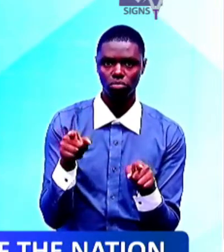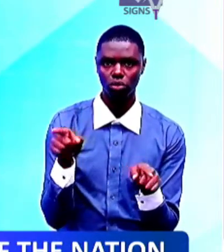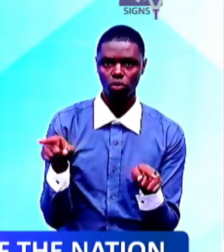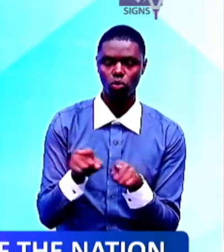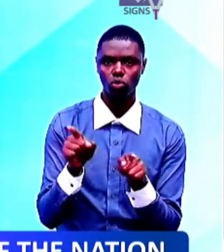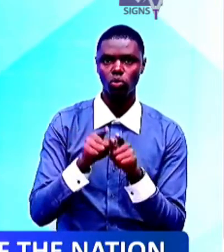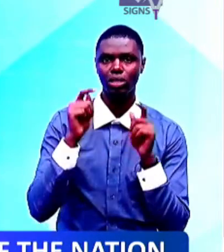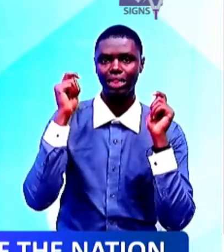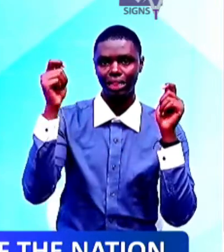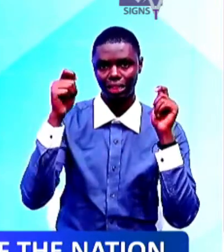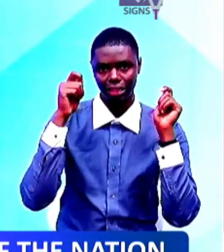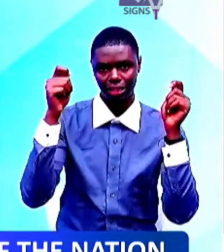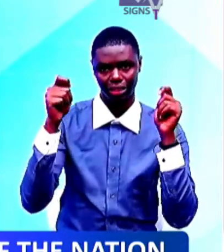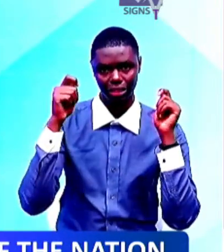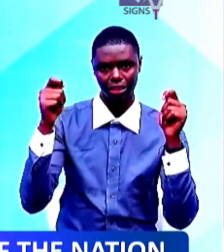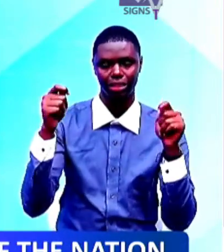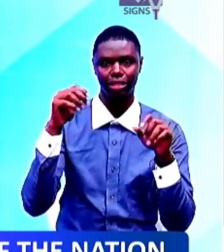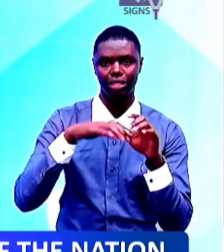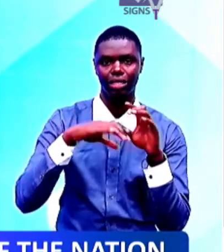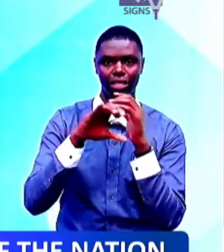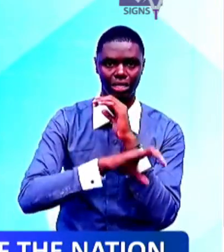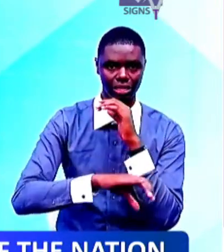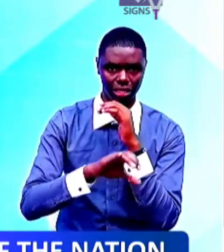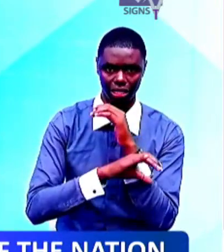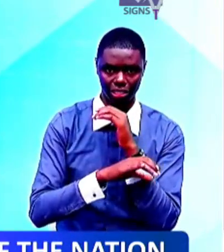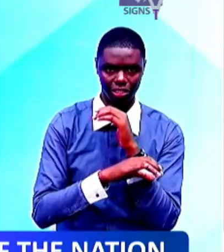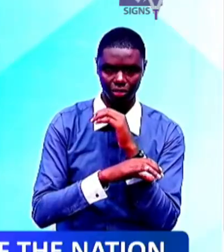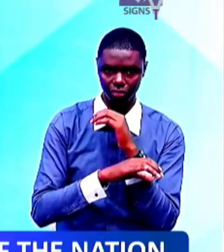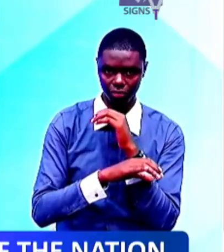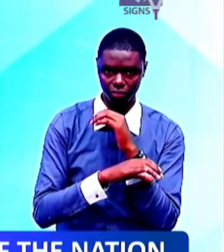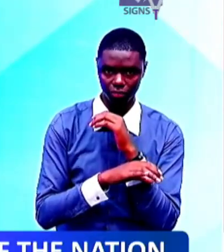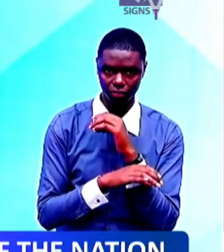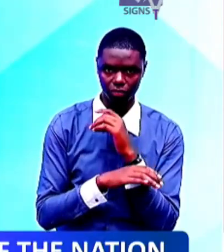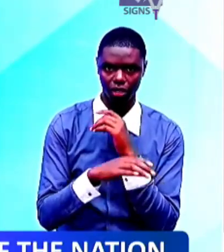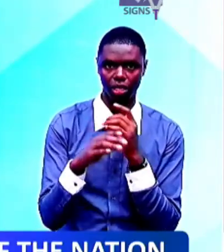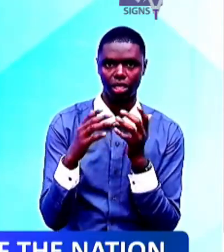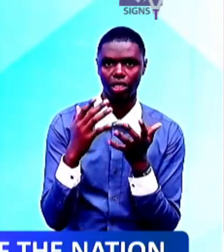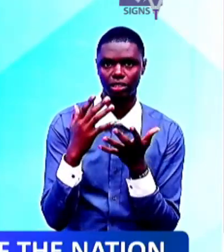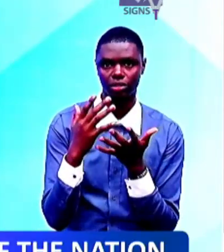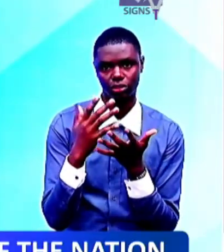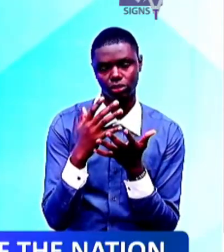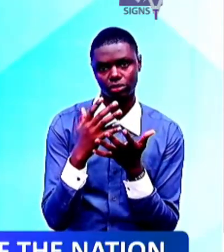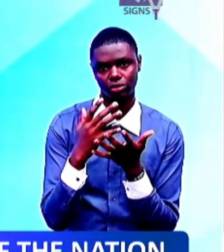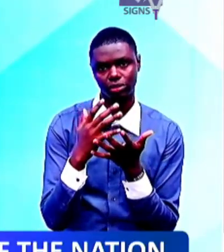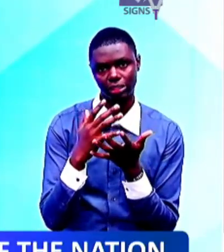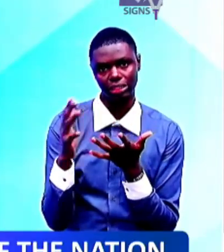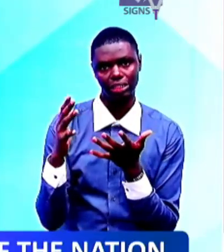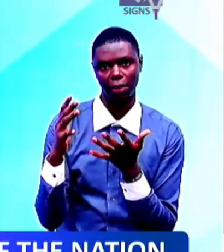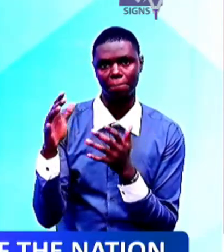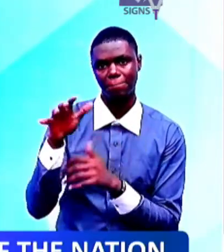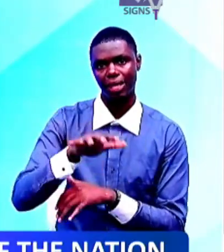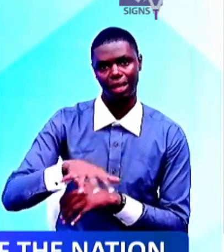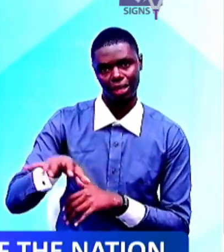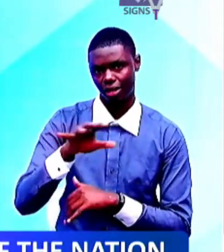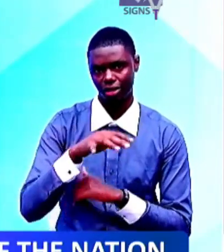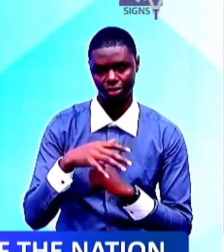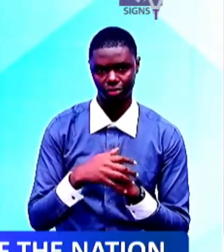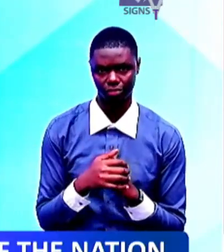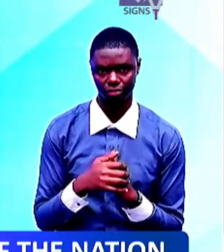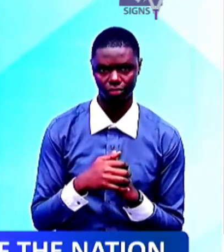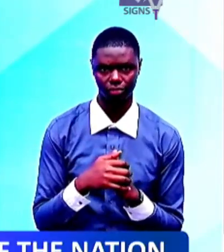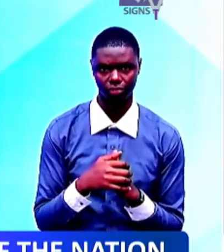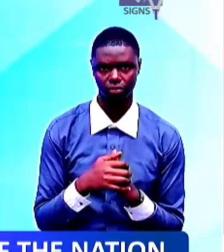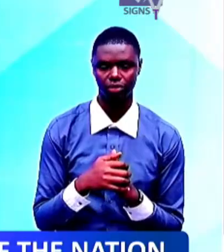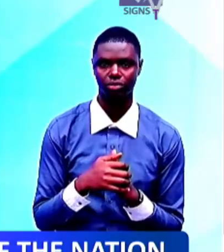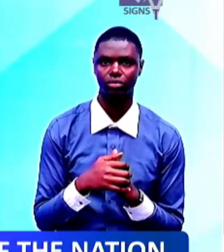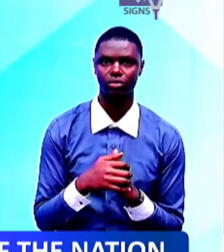going on across the country, strong in certain areas, is that there